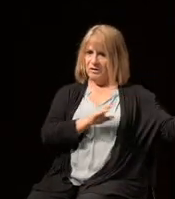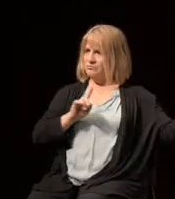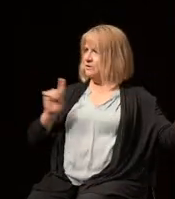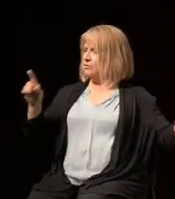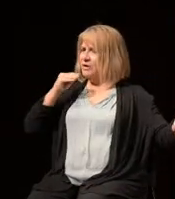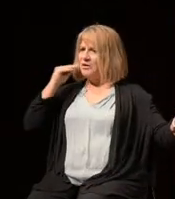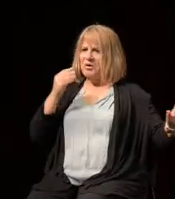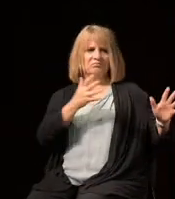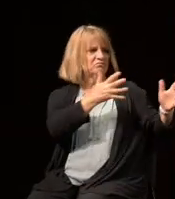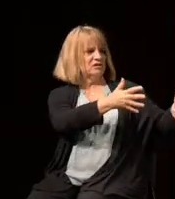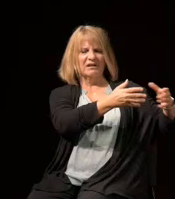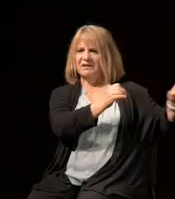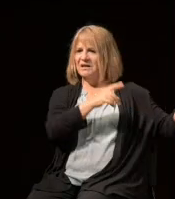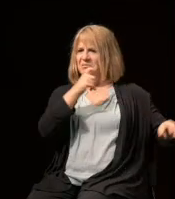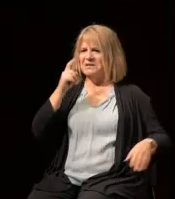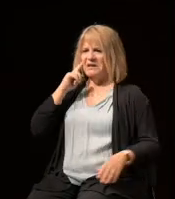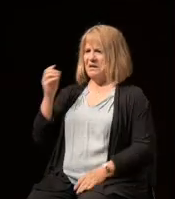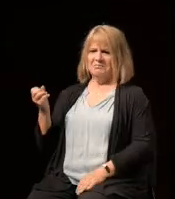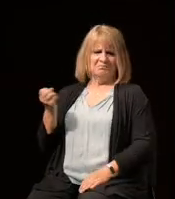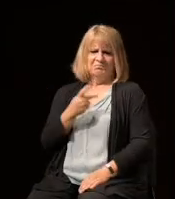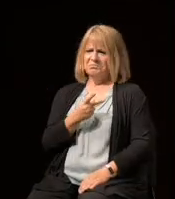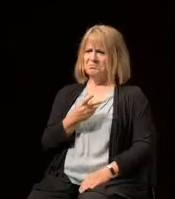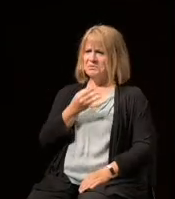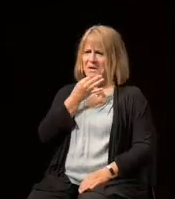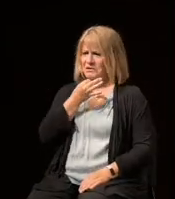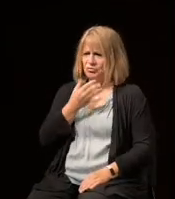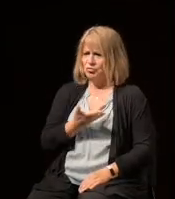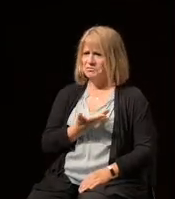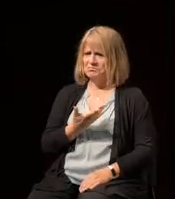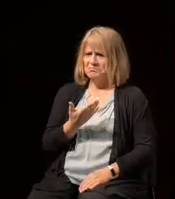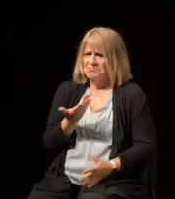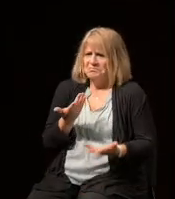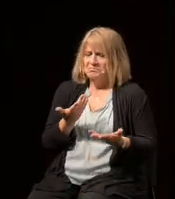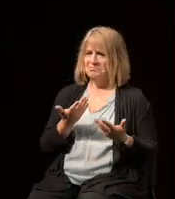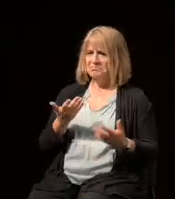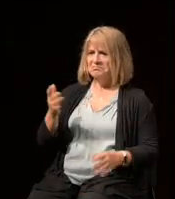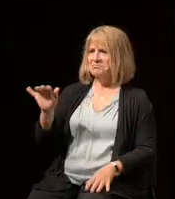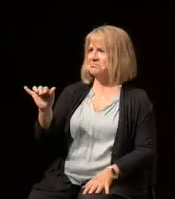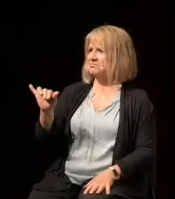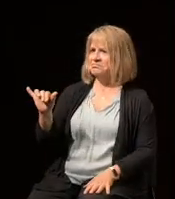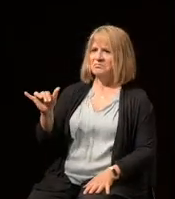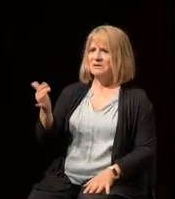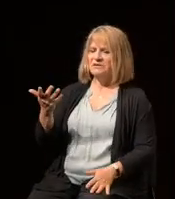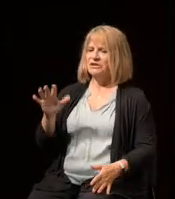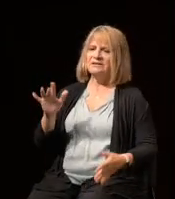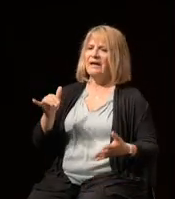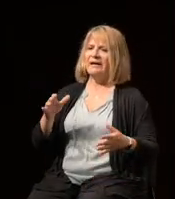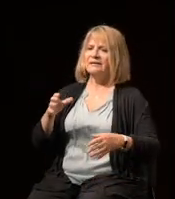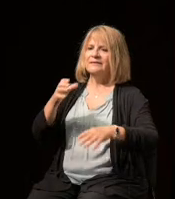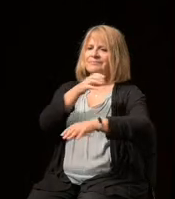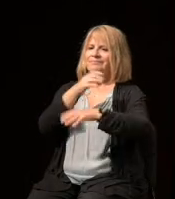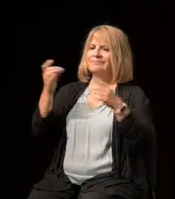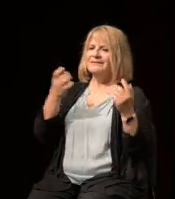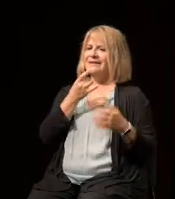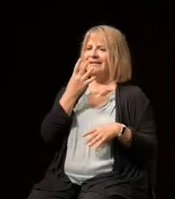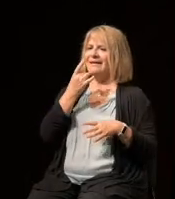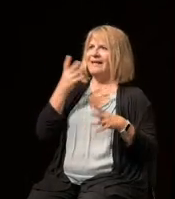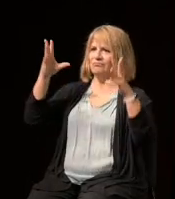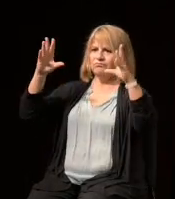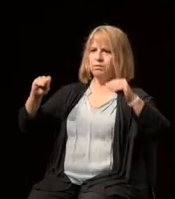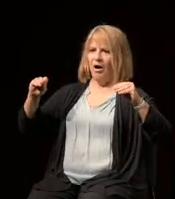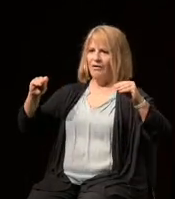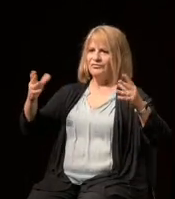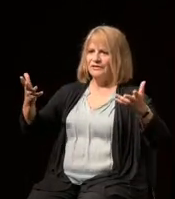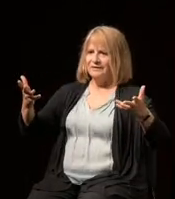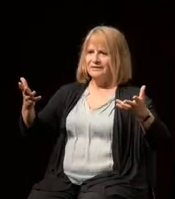at the office because I figured we'd be back, you know, we'd be back in a little bit, you know, kind of like a power outage day or something, you know,